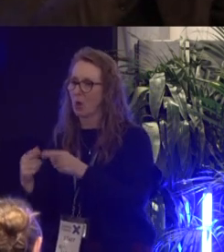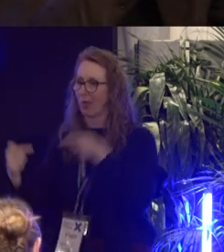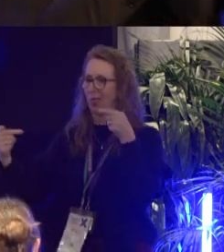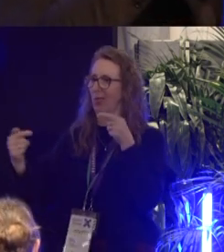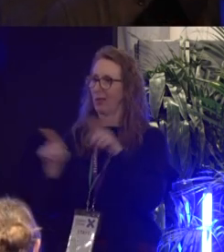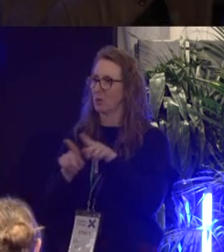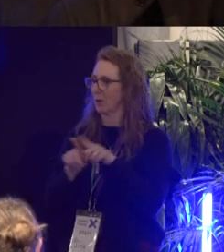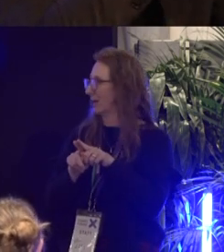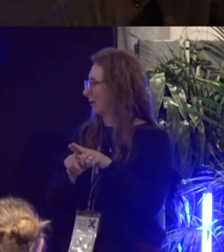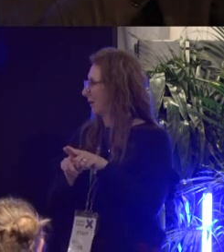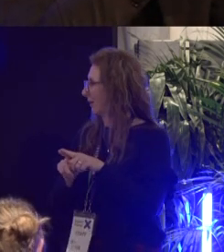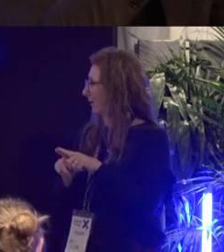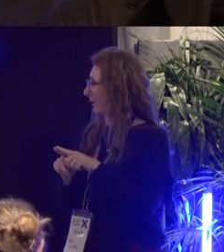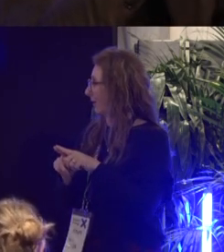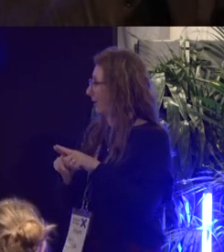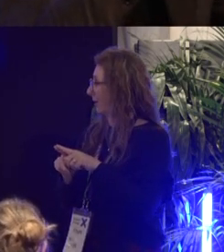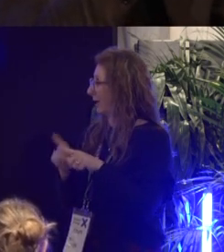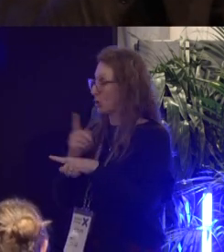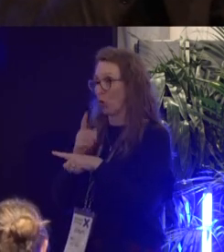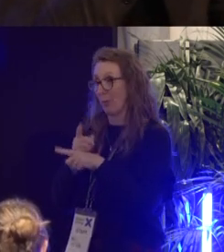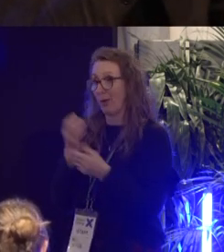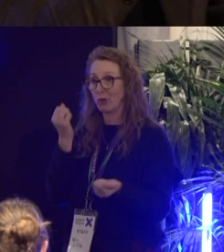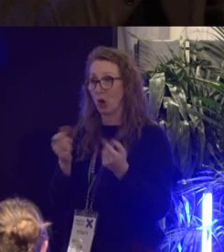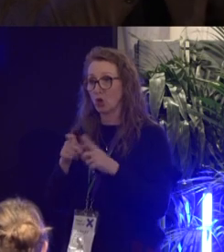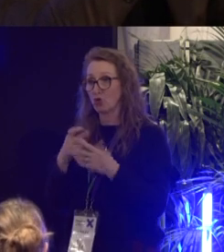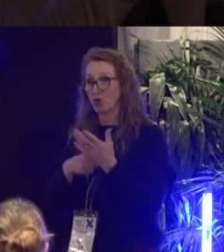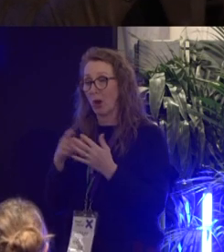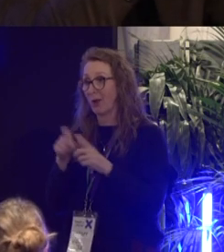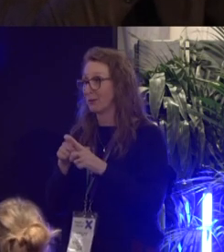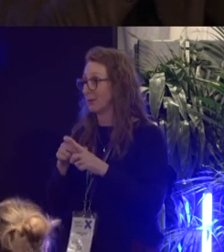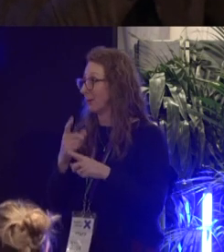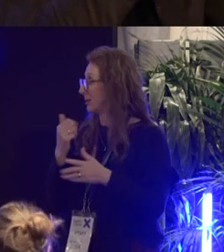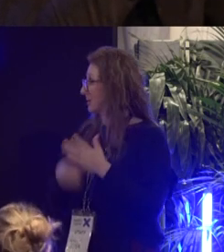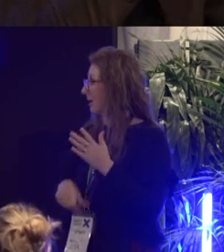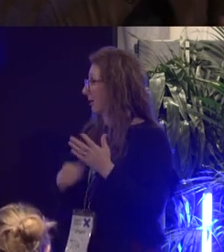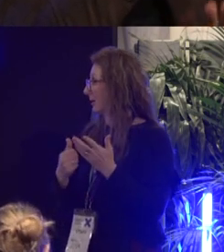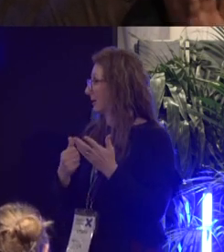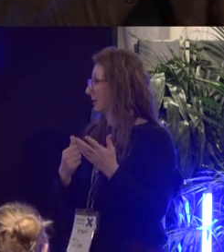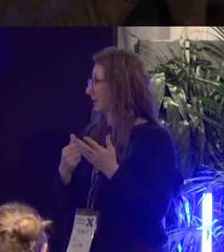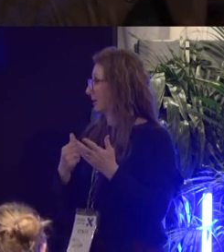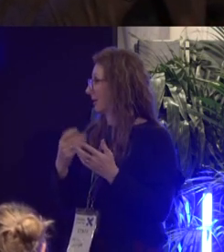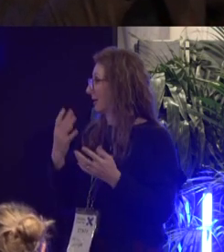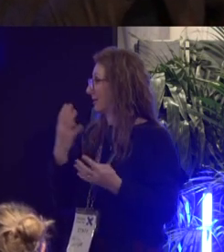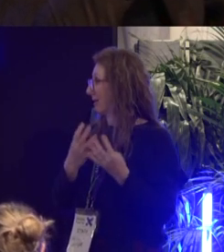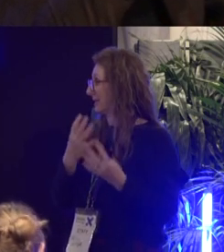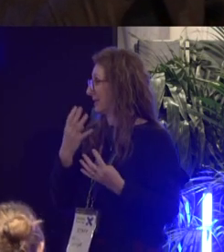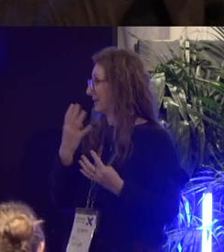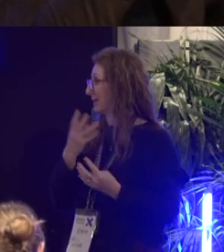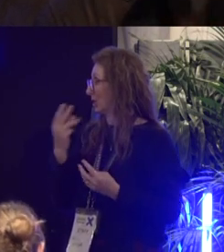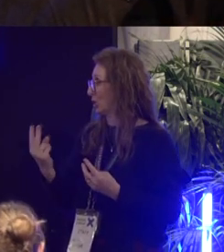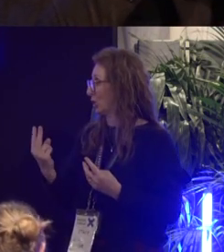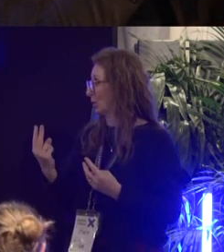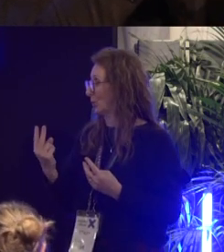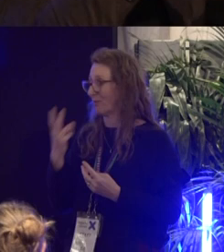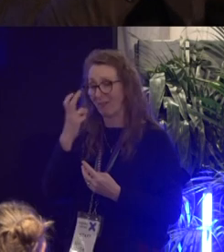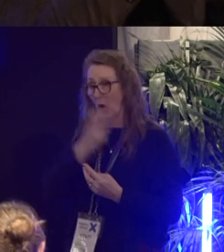well. Let's talk about Judge Dredd, Prince. You know, Judge Dredd began life in 1977 in issue 2 of 2000 AD. It's an old IP, right?